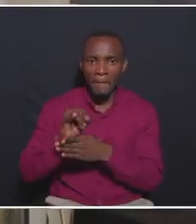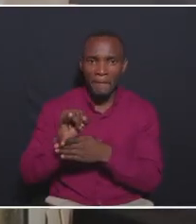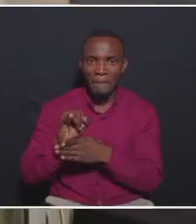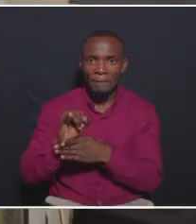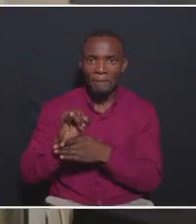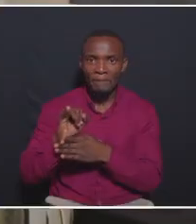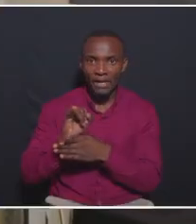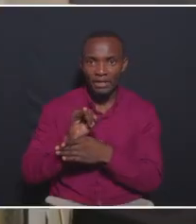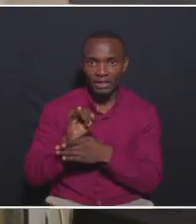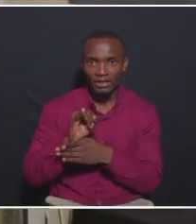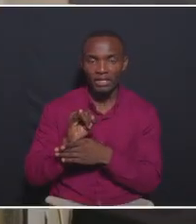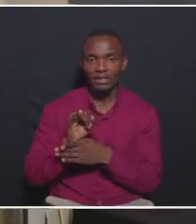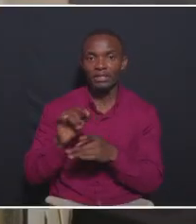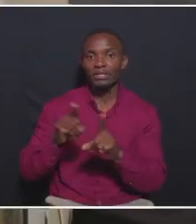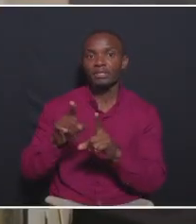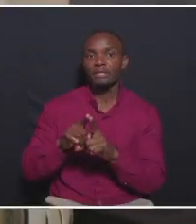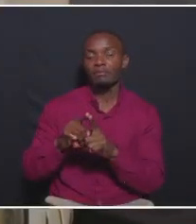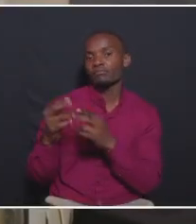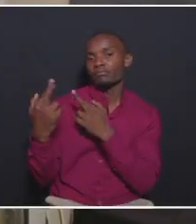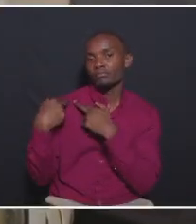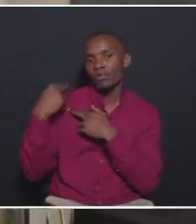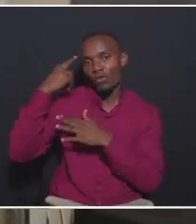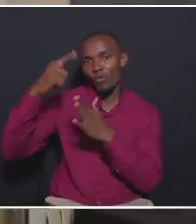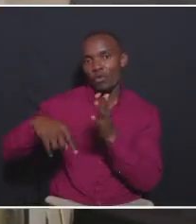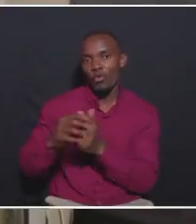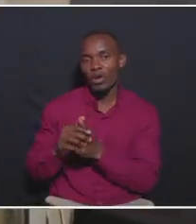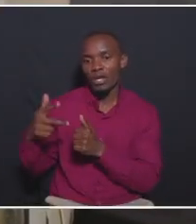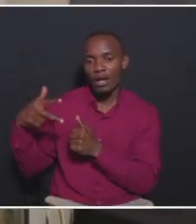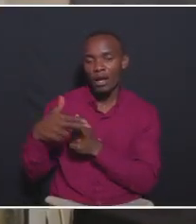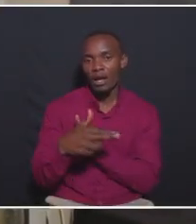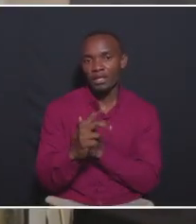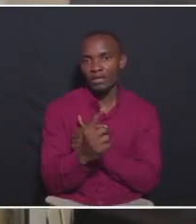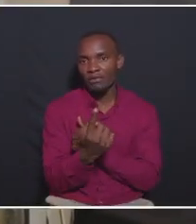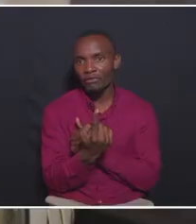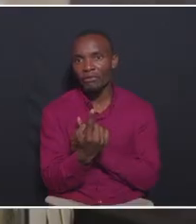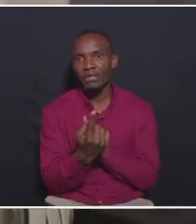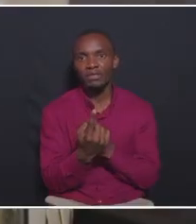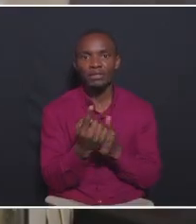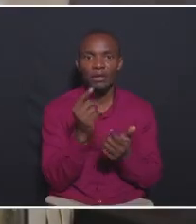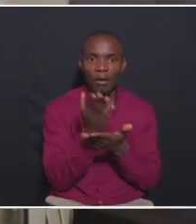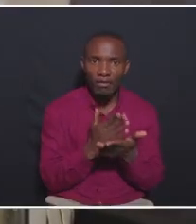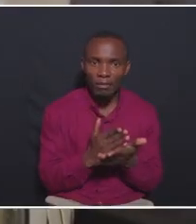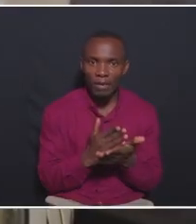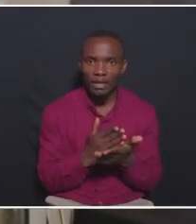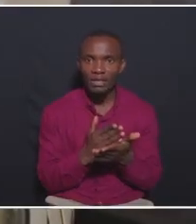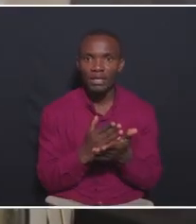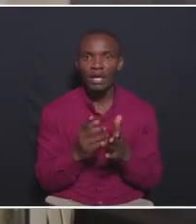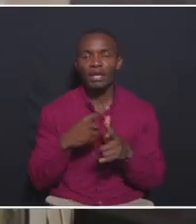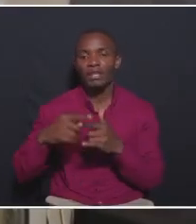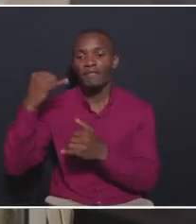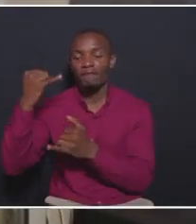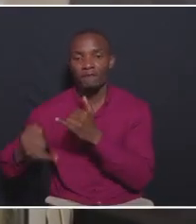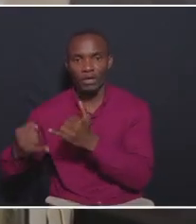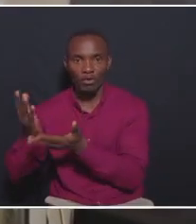They're the ones in charge of cutting, let's say, doing the first rough cut, the first cut, and then the final